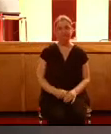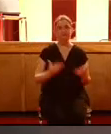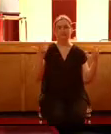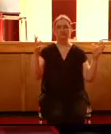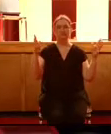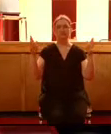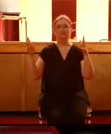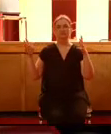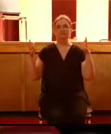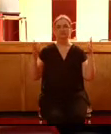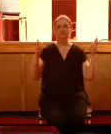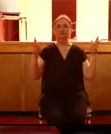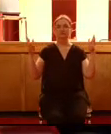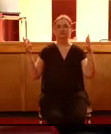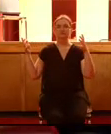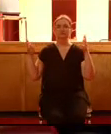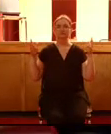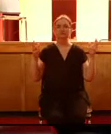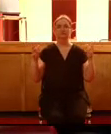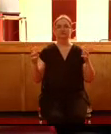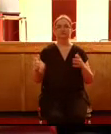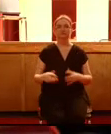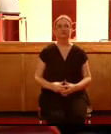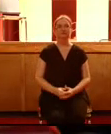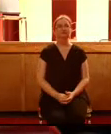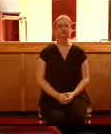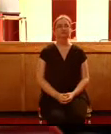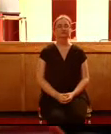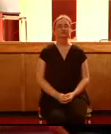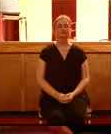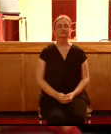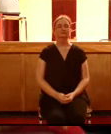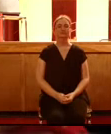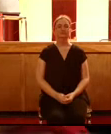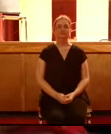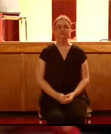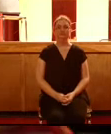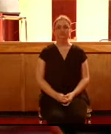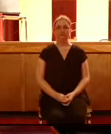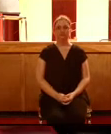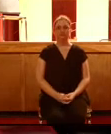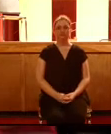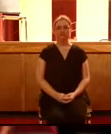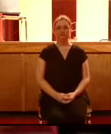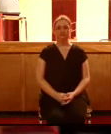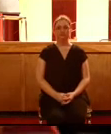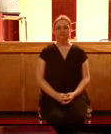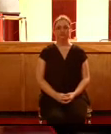I